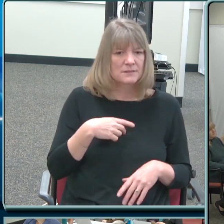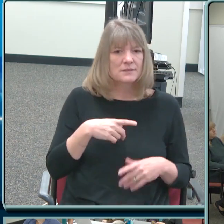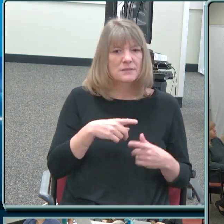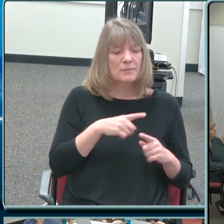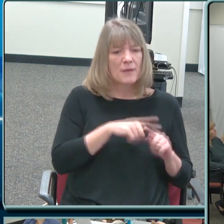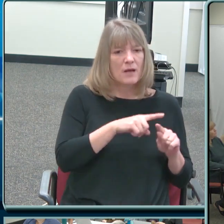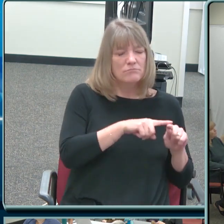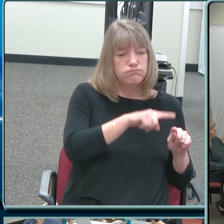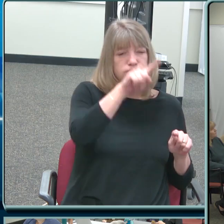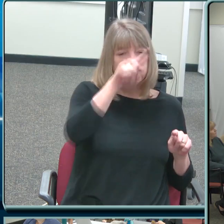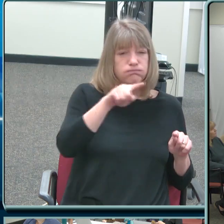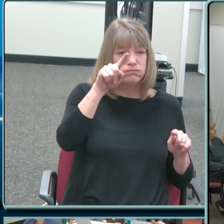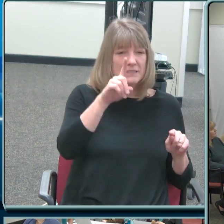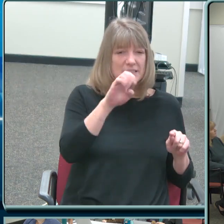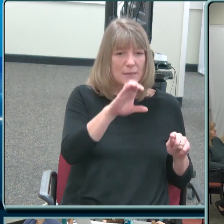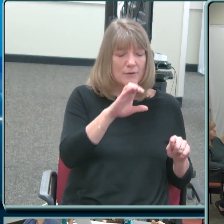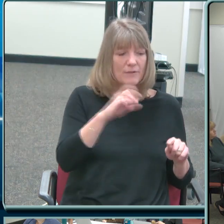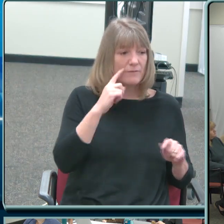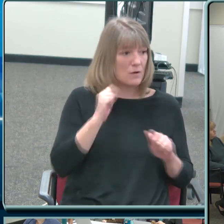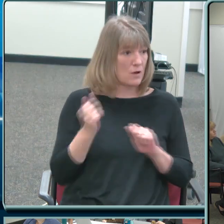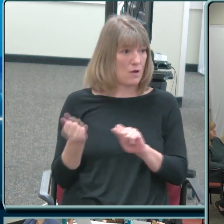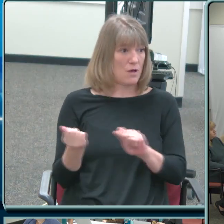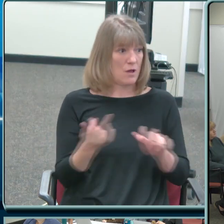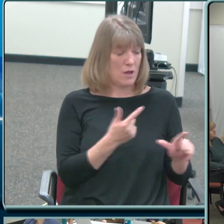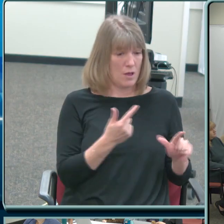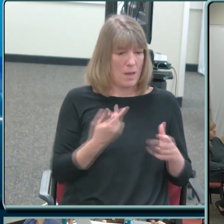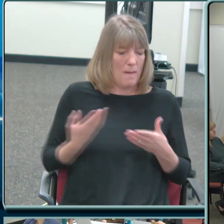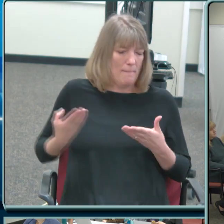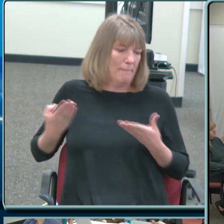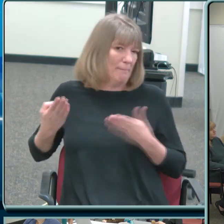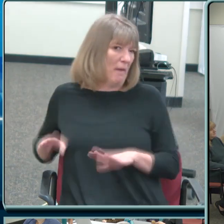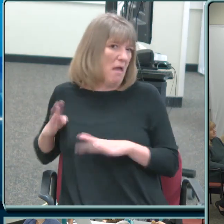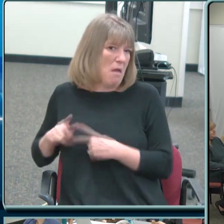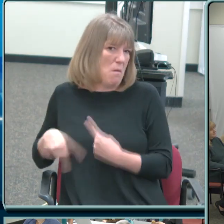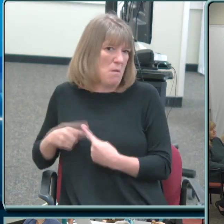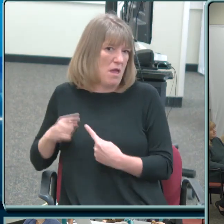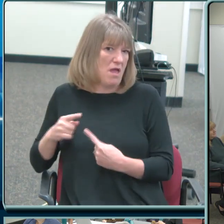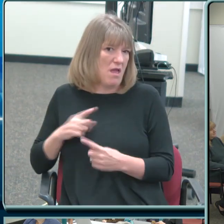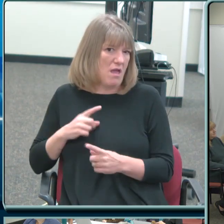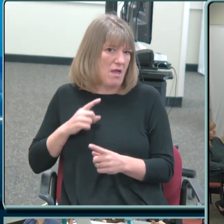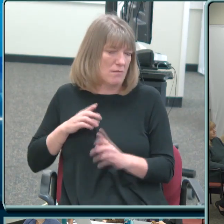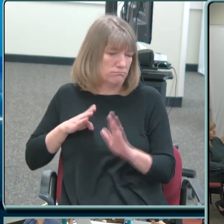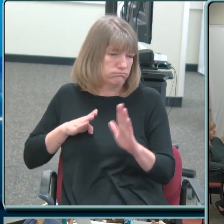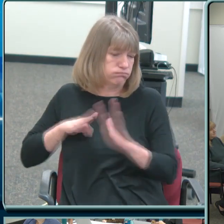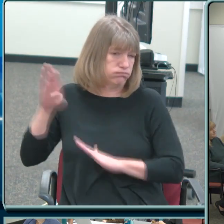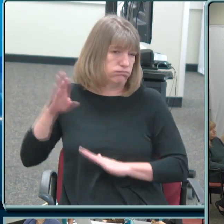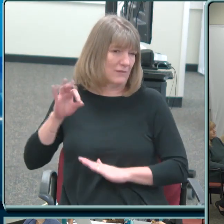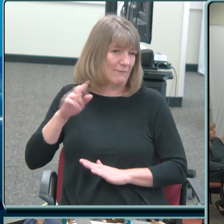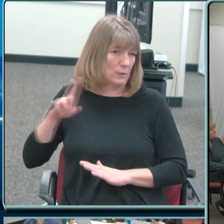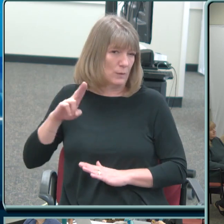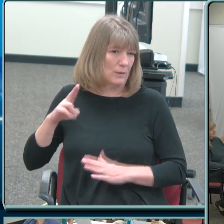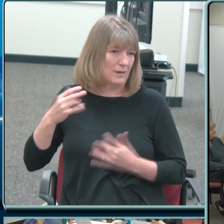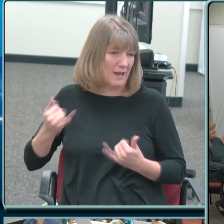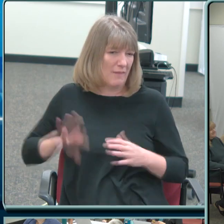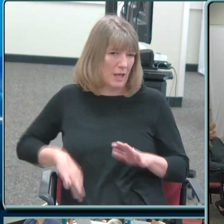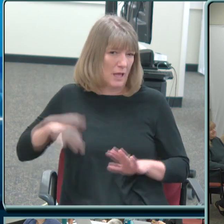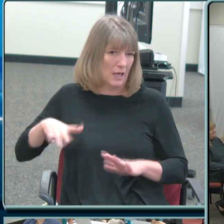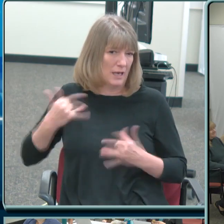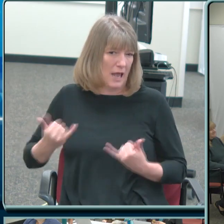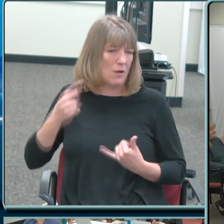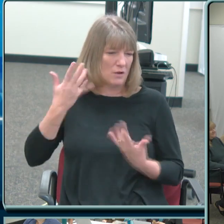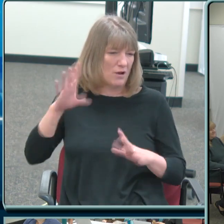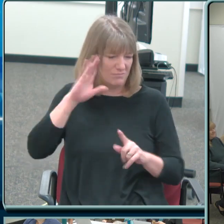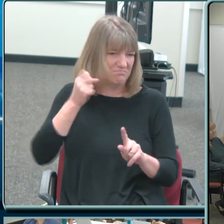so December. So for all of us who are betting on when we might have peak flu season, go ahead and start paying out now, because I think we pretty well know what happened.